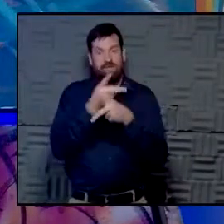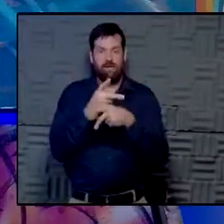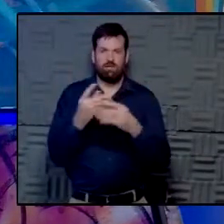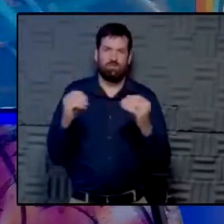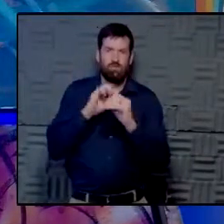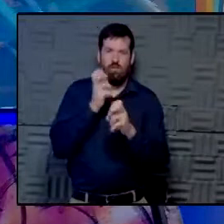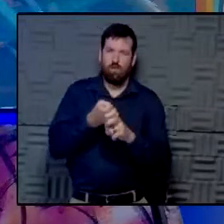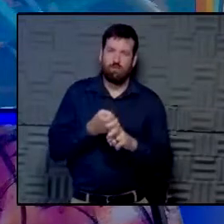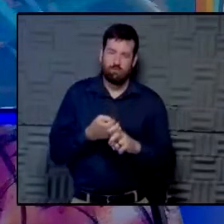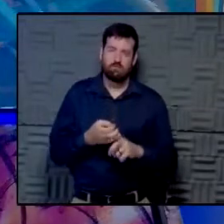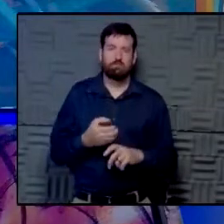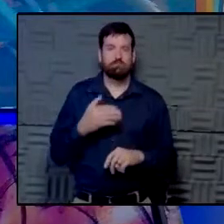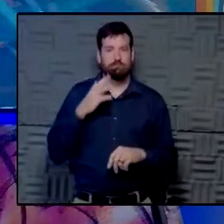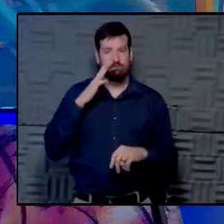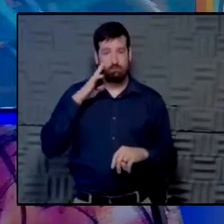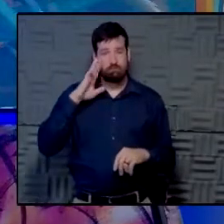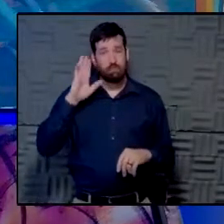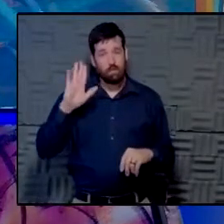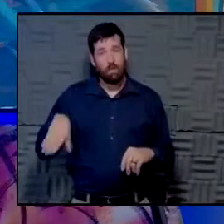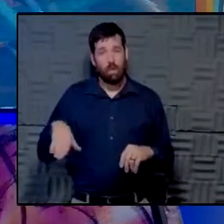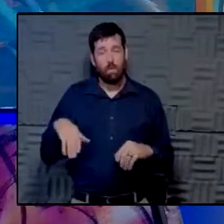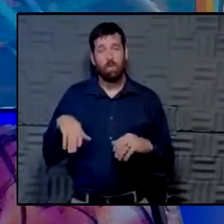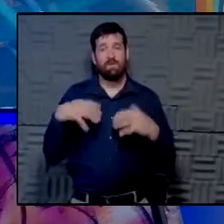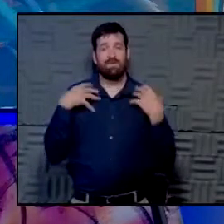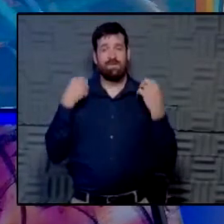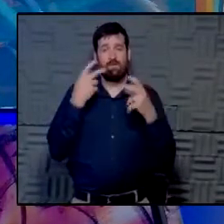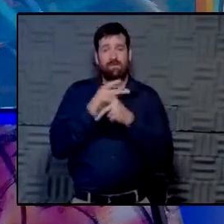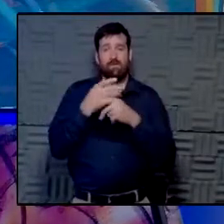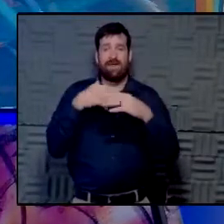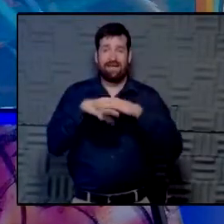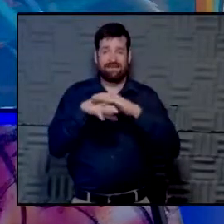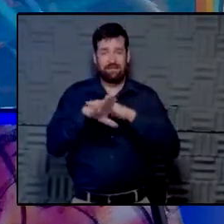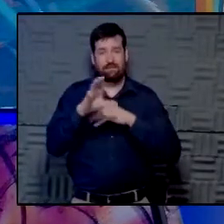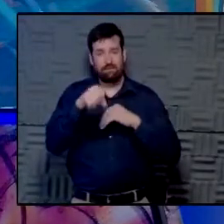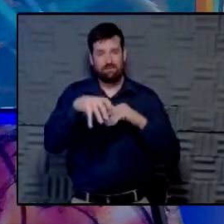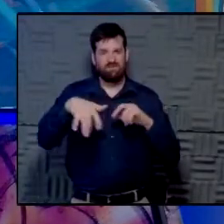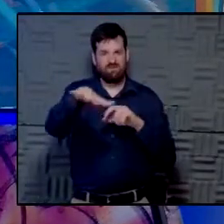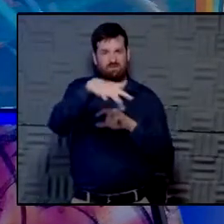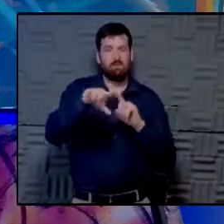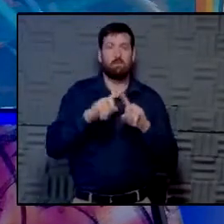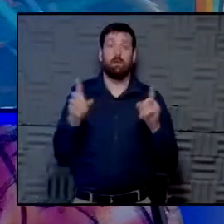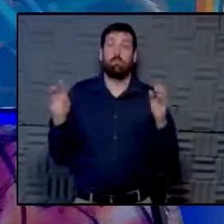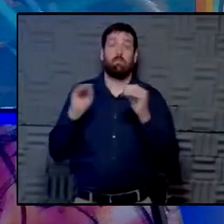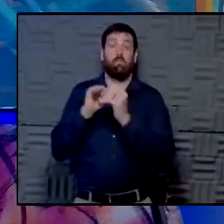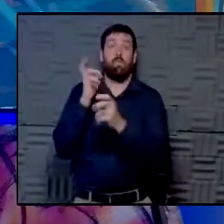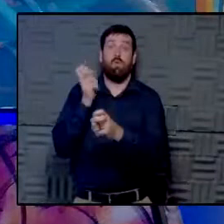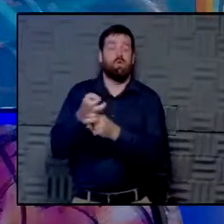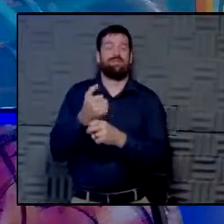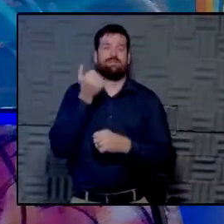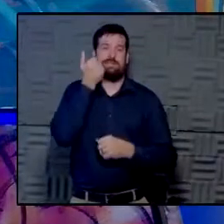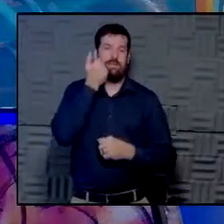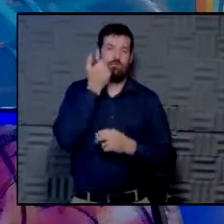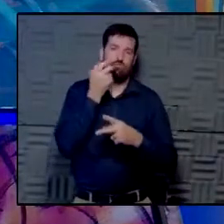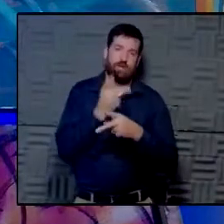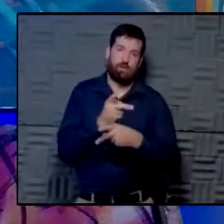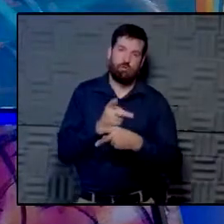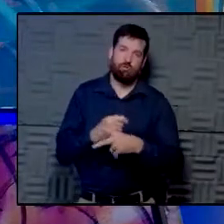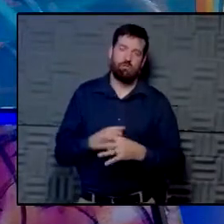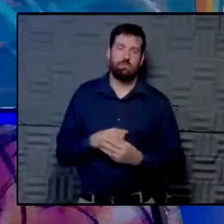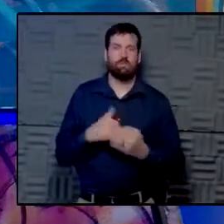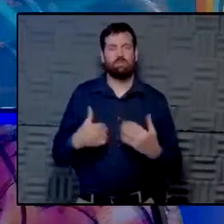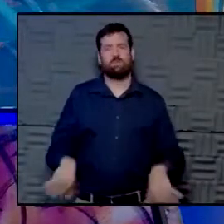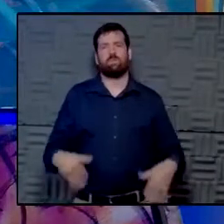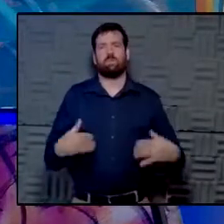is health care access out there, but I think even harder than health care is dental care as well. And dental care is